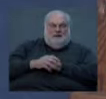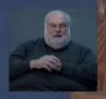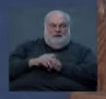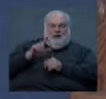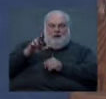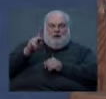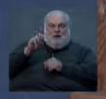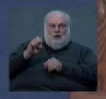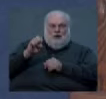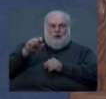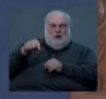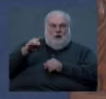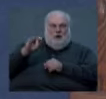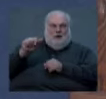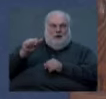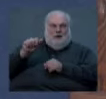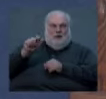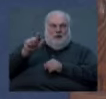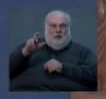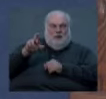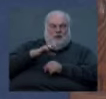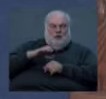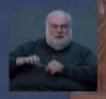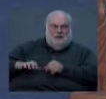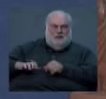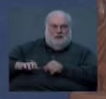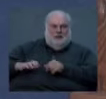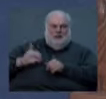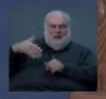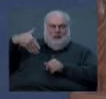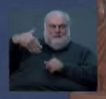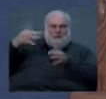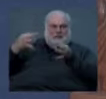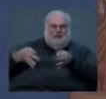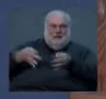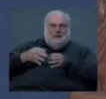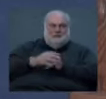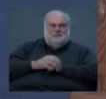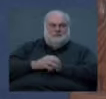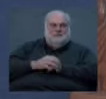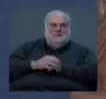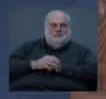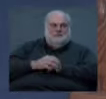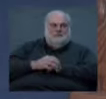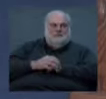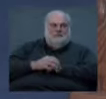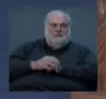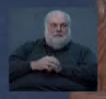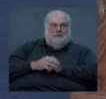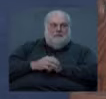I'm Luke Weiner, and I go to Little Rock Christian, and I'm currently undecided.